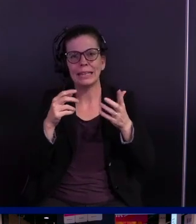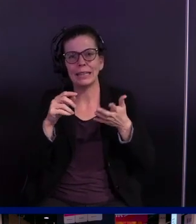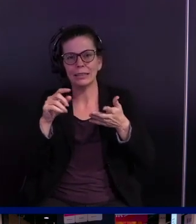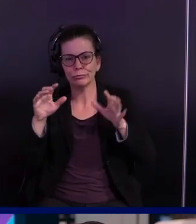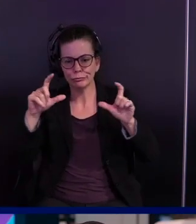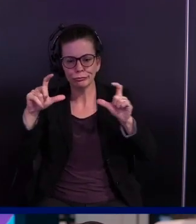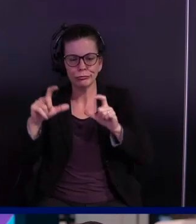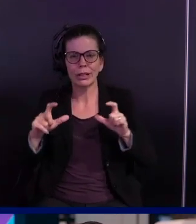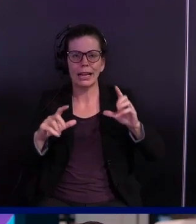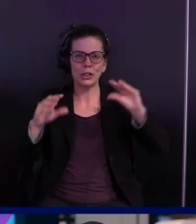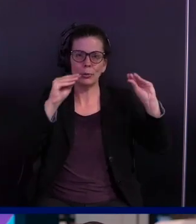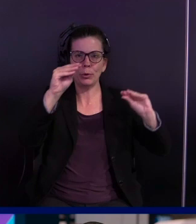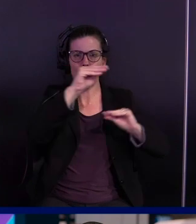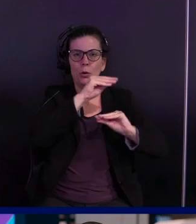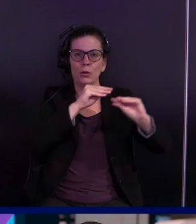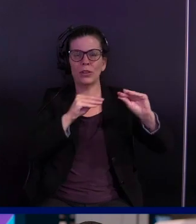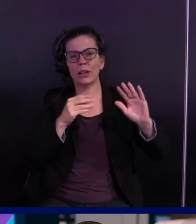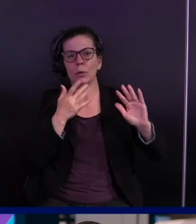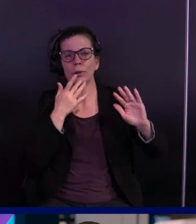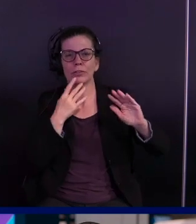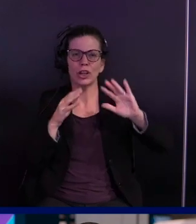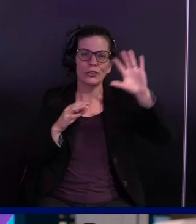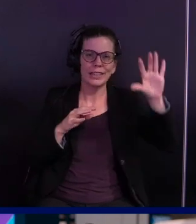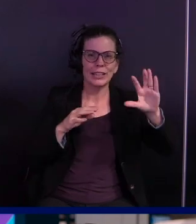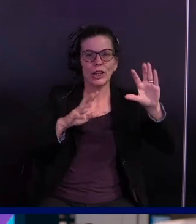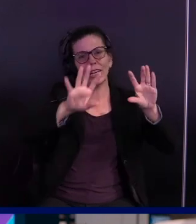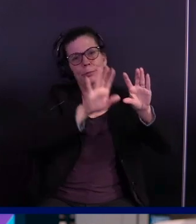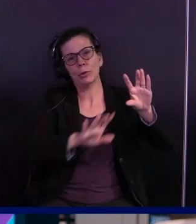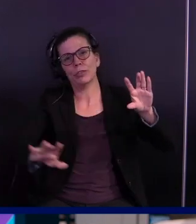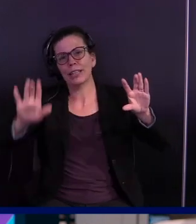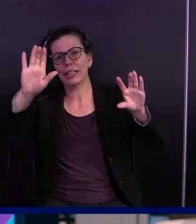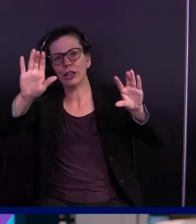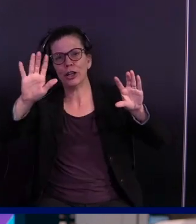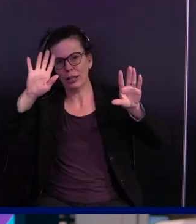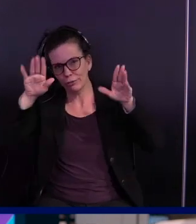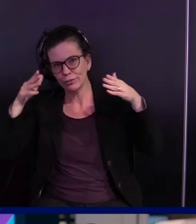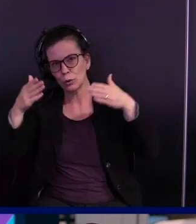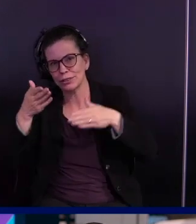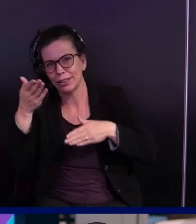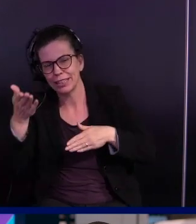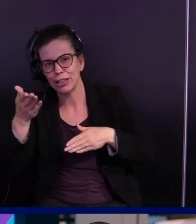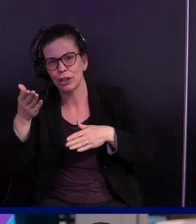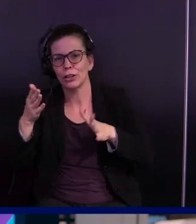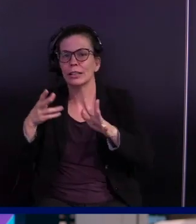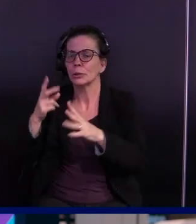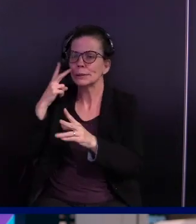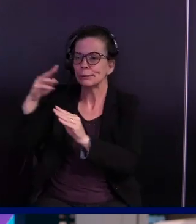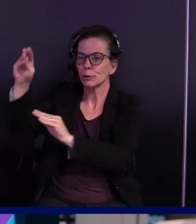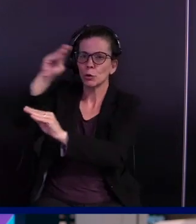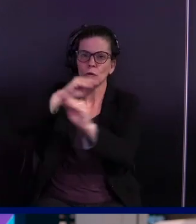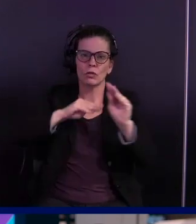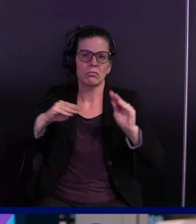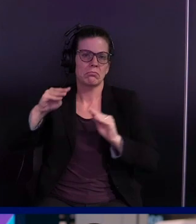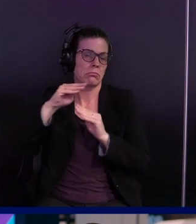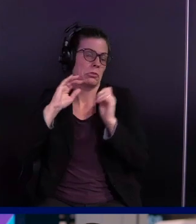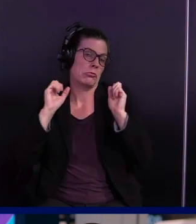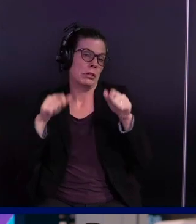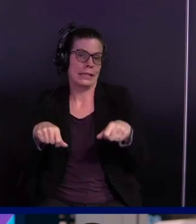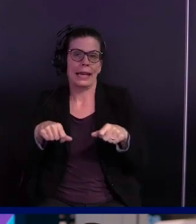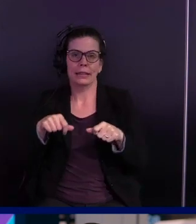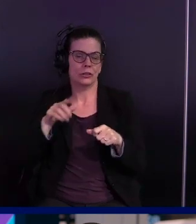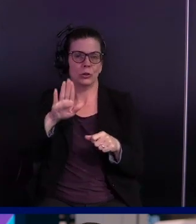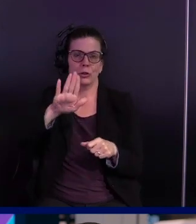like move them around and say, okay, I want to like put this over here, then like I'll just focus on this stuff, right? And you can like move it around and select it to